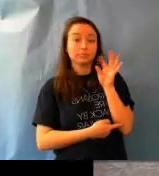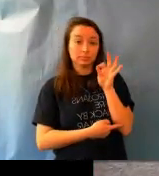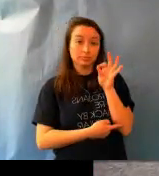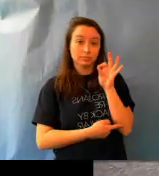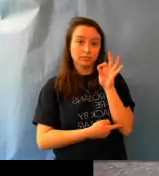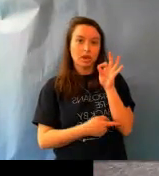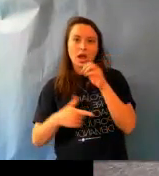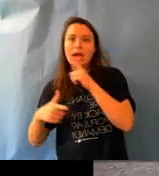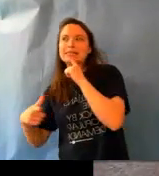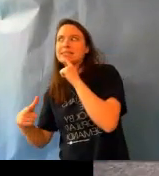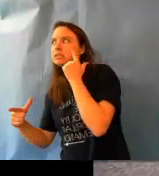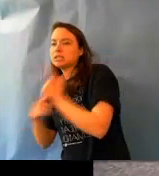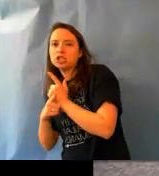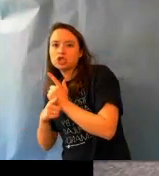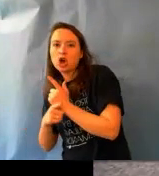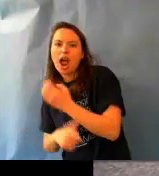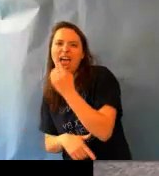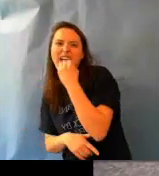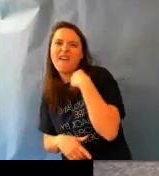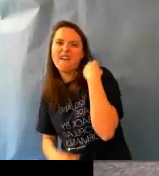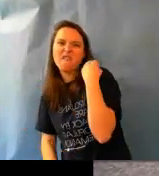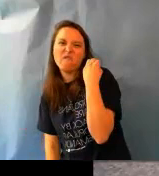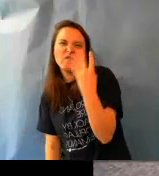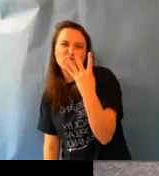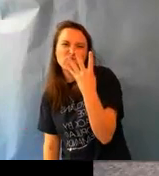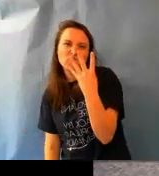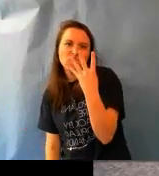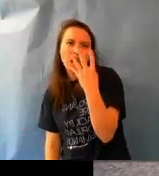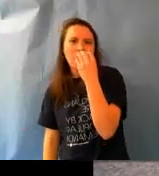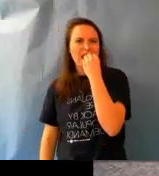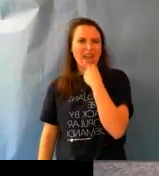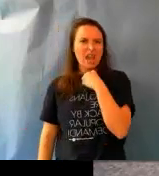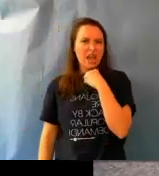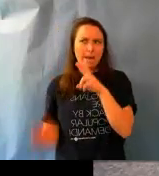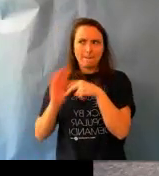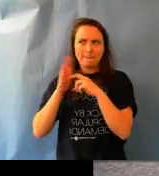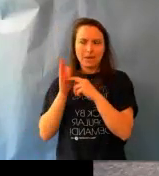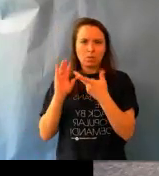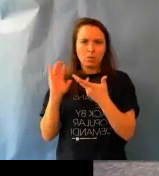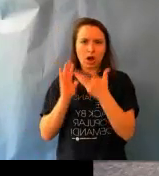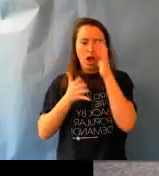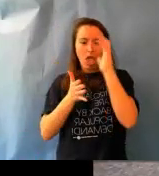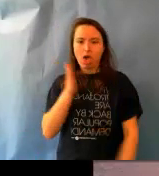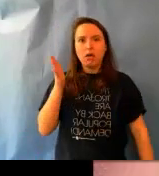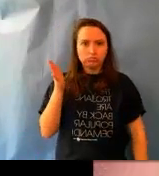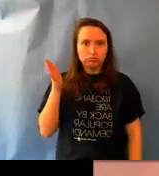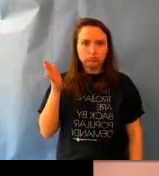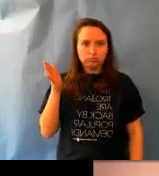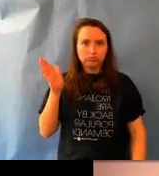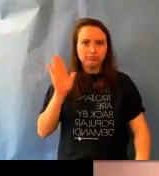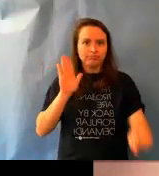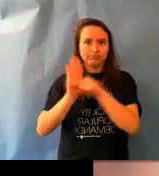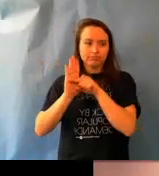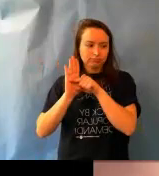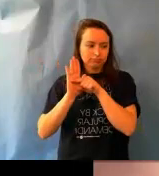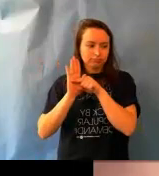His sister ate 4 of them. If she ate them, are they still there? Nope, they're gone.